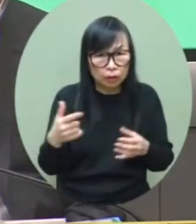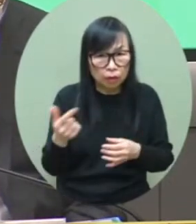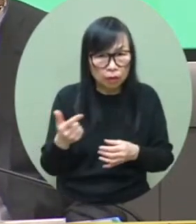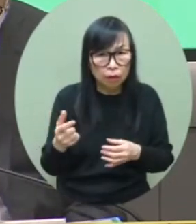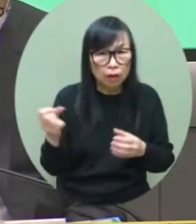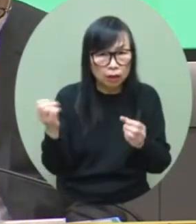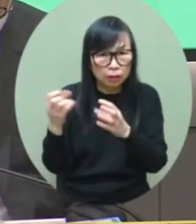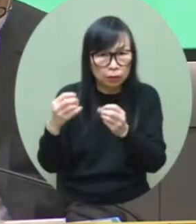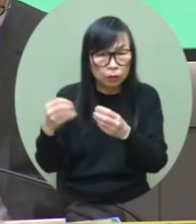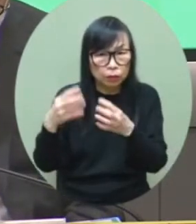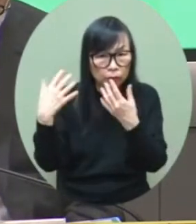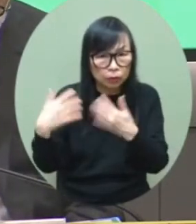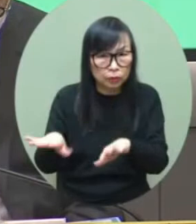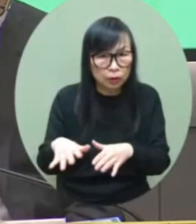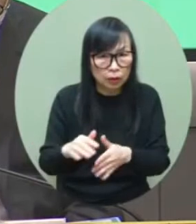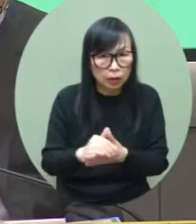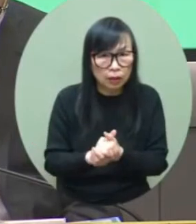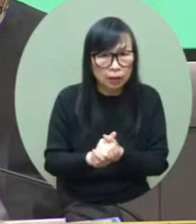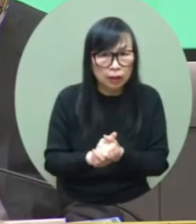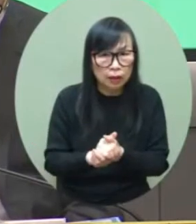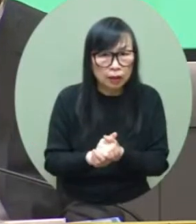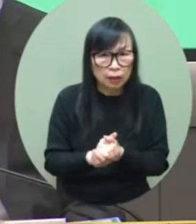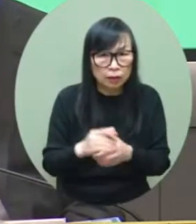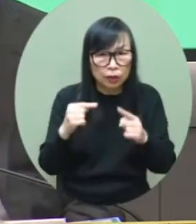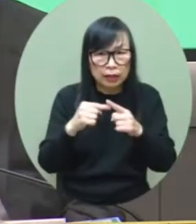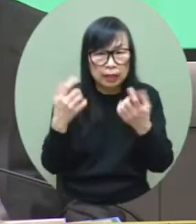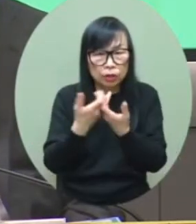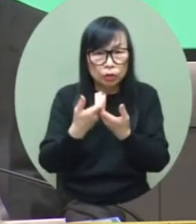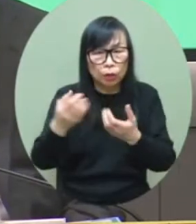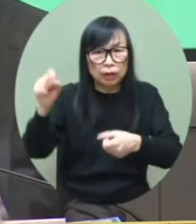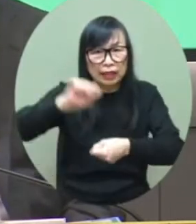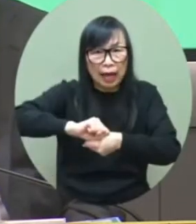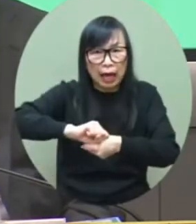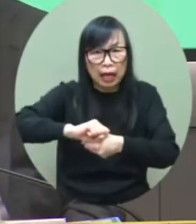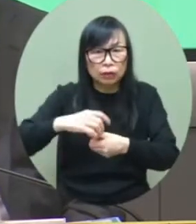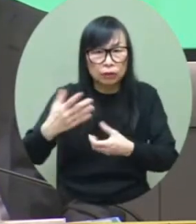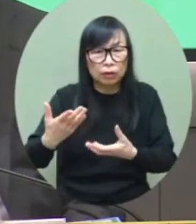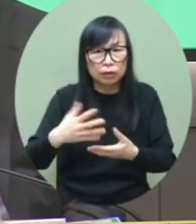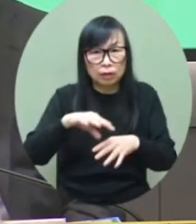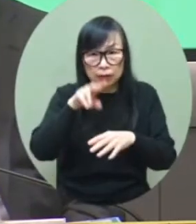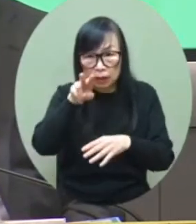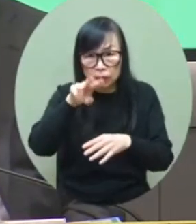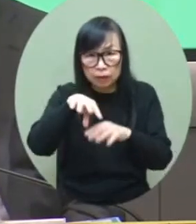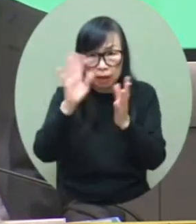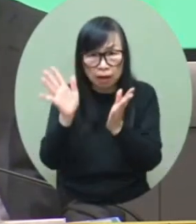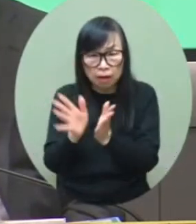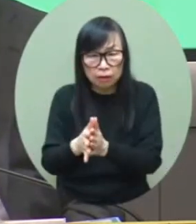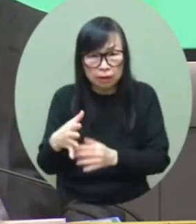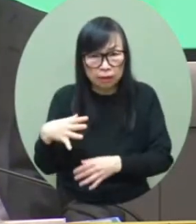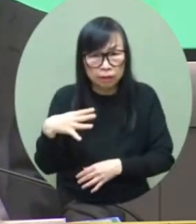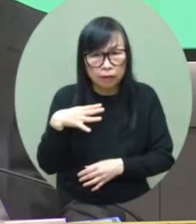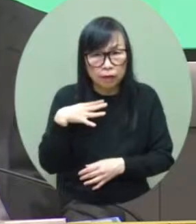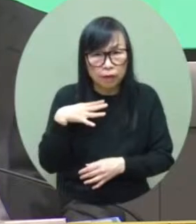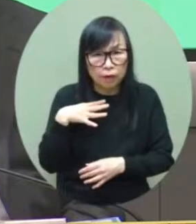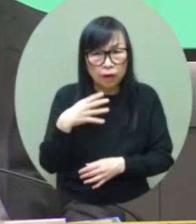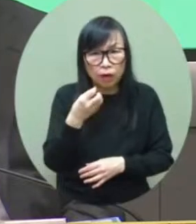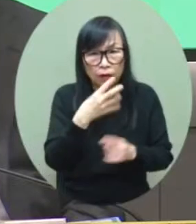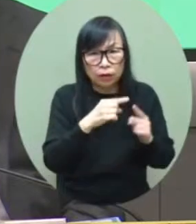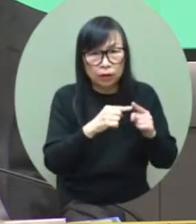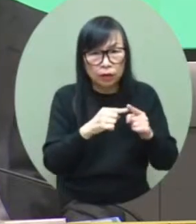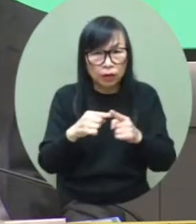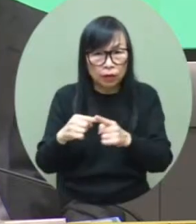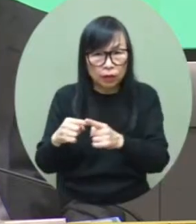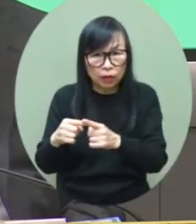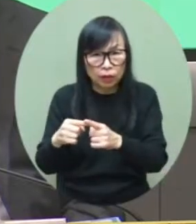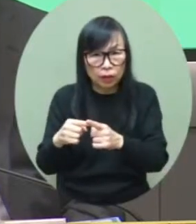knew there would be strong demand. So after discussion with the mainland authorities, we increased the daily quota places.